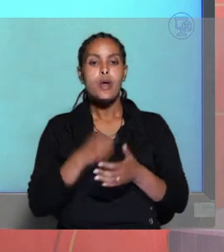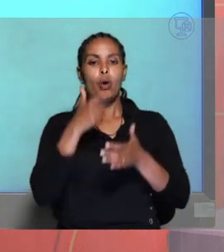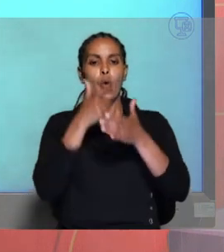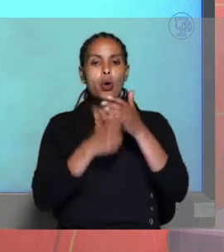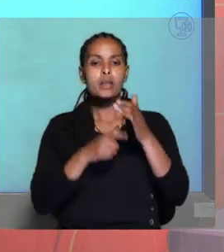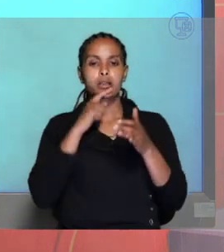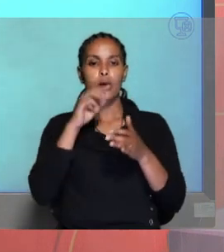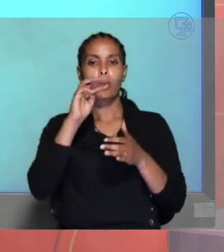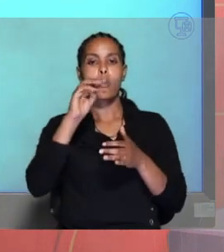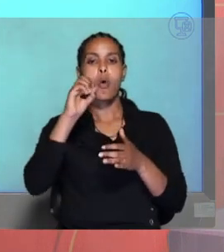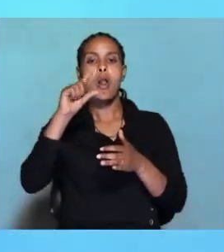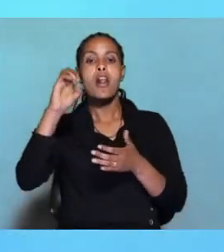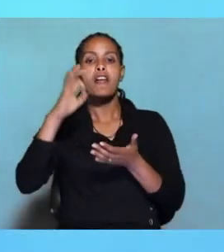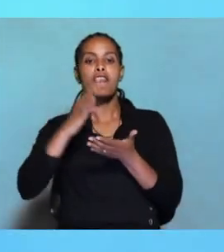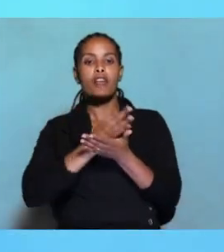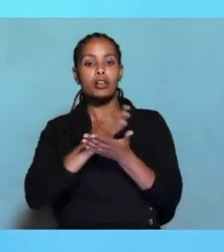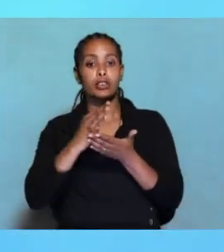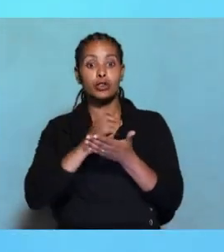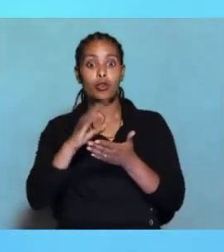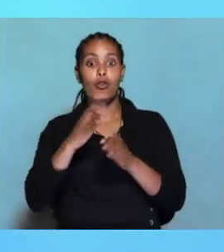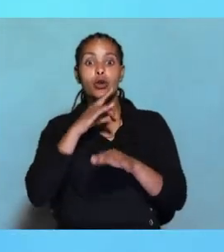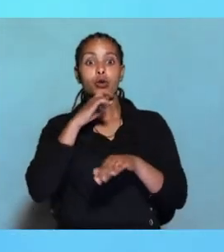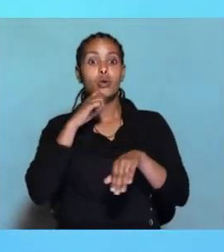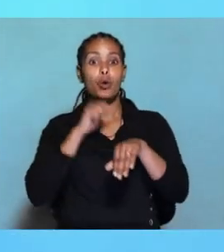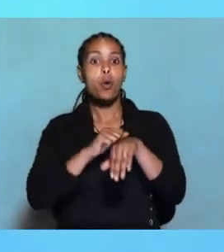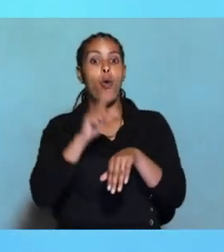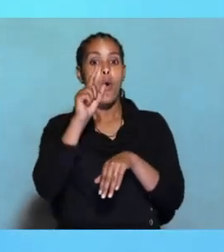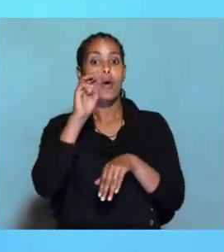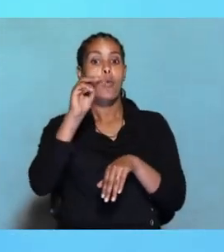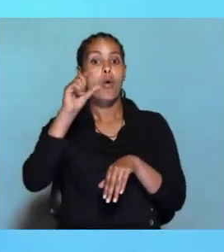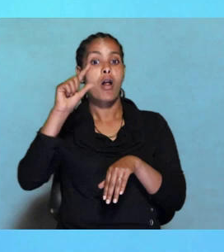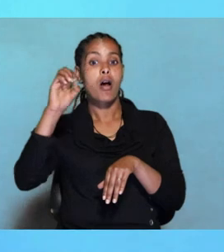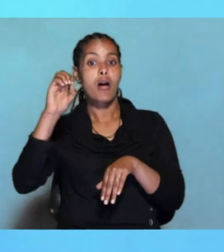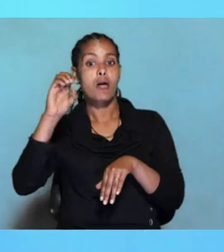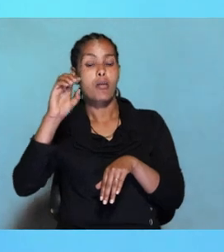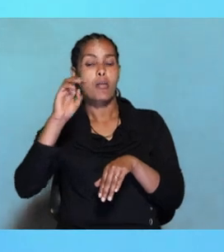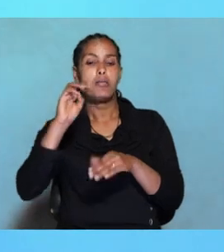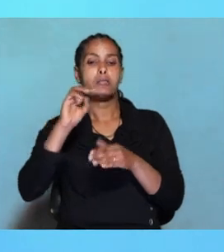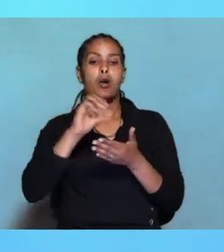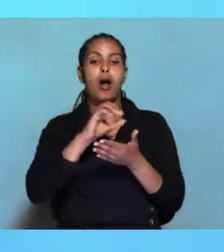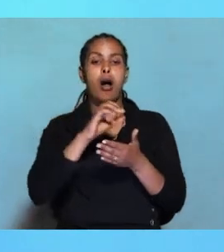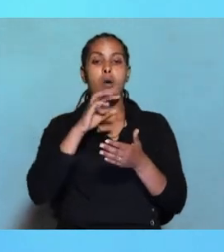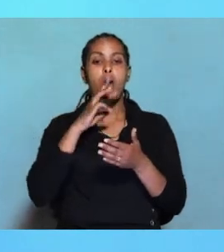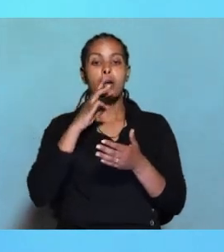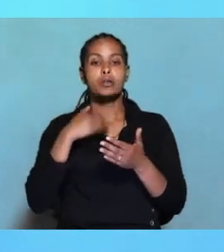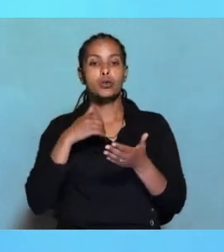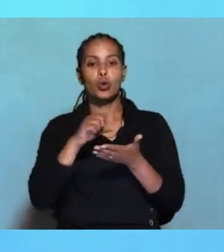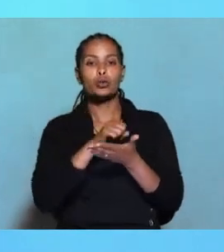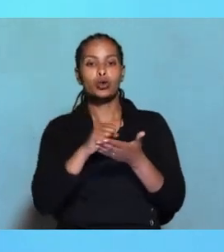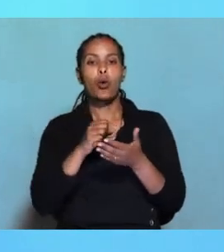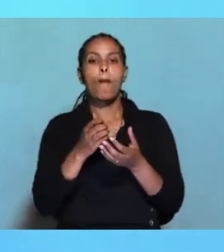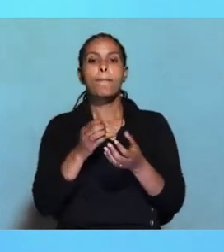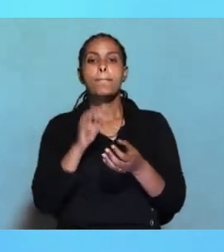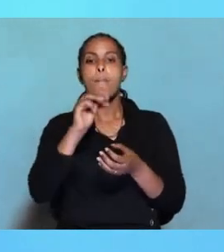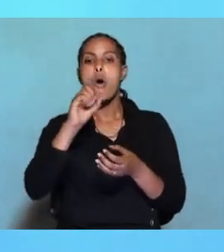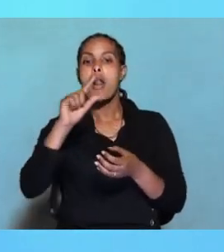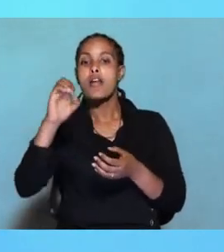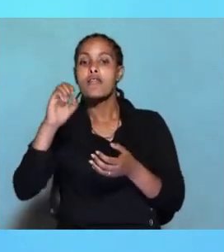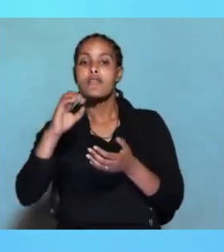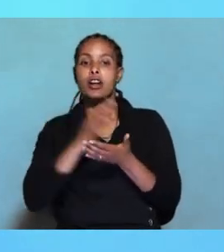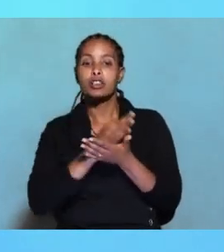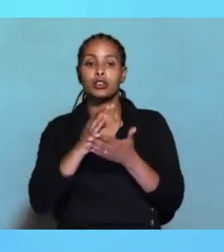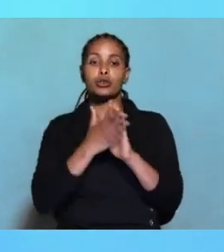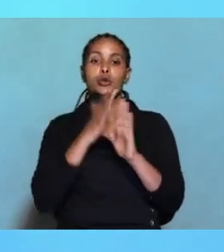What is the mole fraction of a solid in 1 molar aqueous solution? mole fraction of the